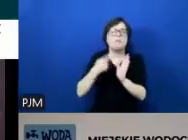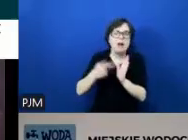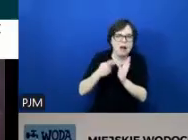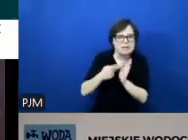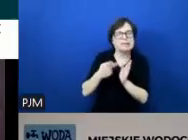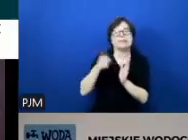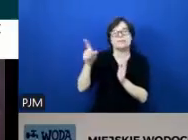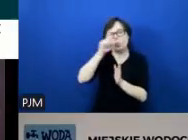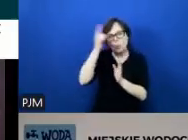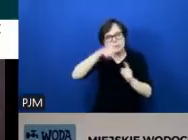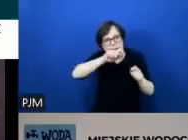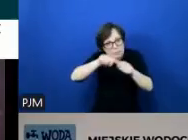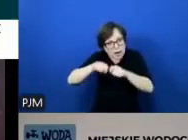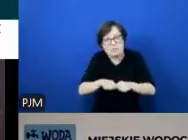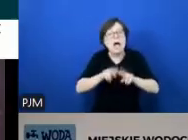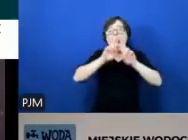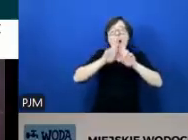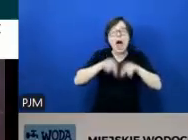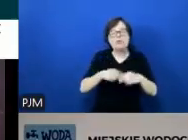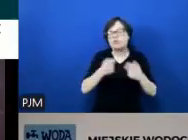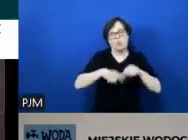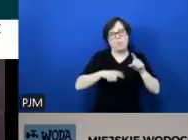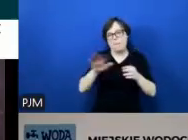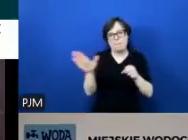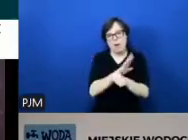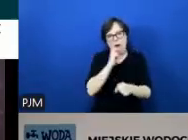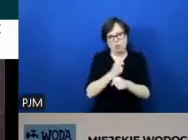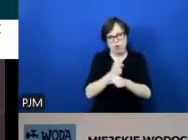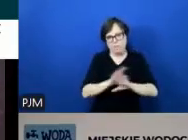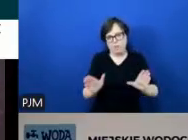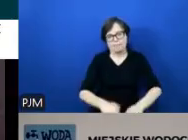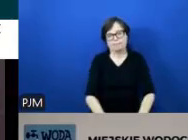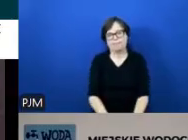year, but the whole system is automated. It's fully automated.